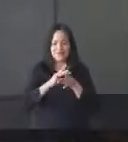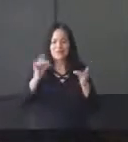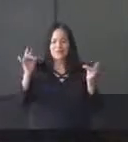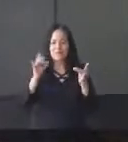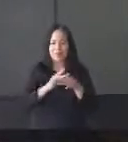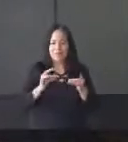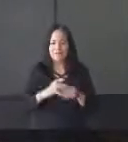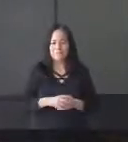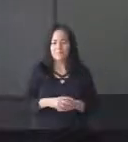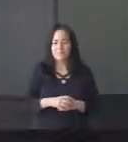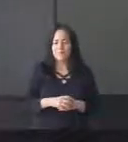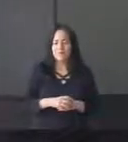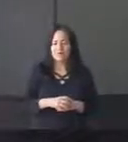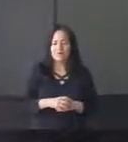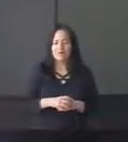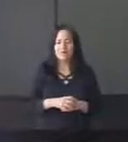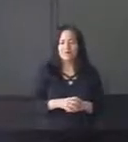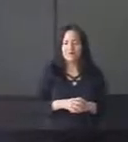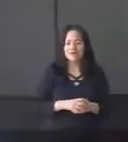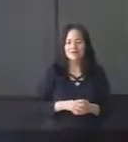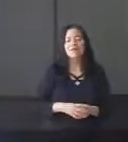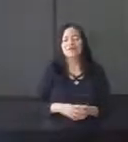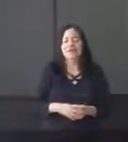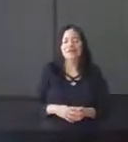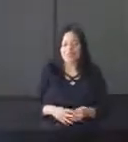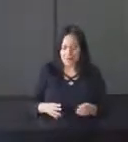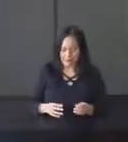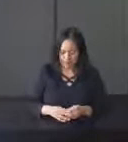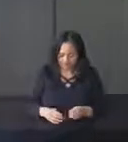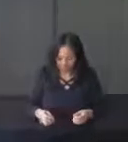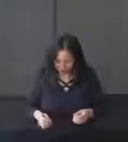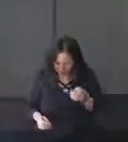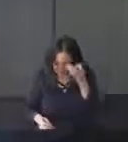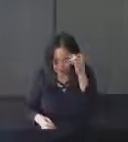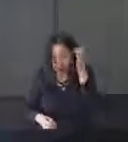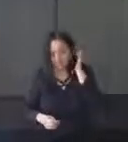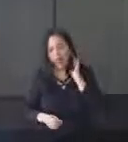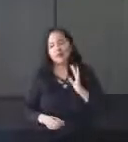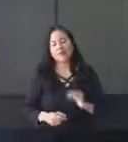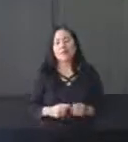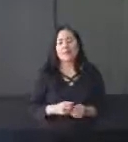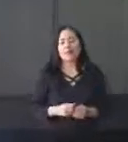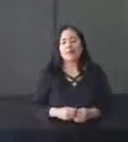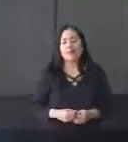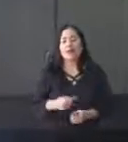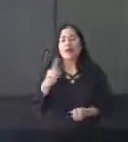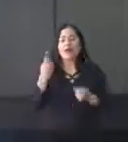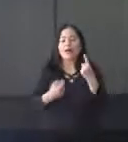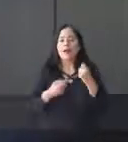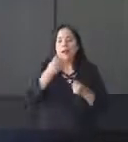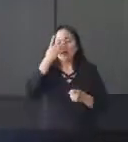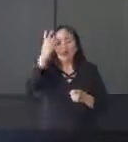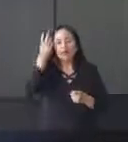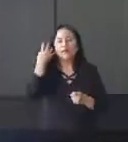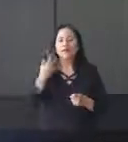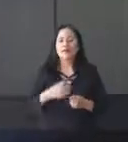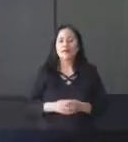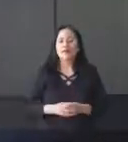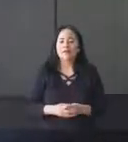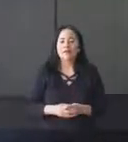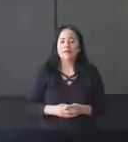Thank you, Geraldine. Thank you for highlighting those points. Something I want to mention before giving the floor back to